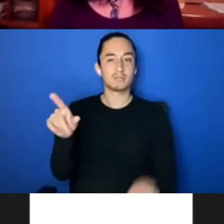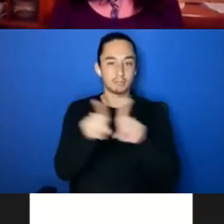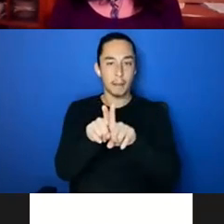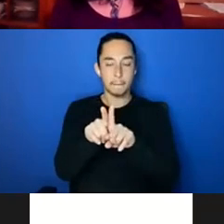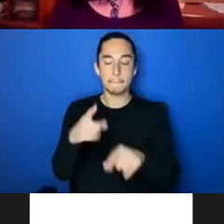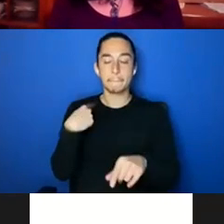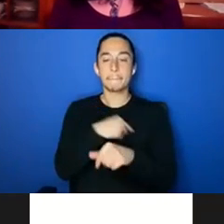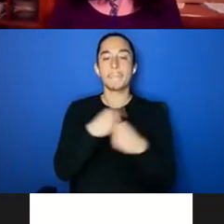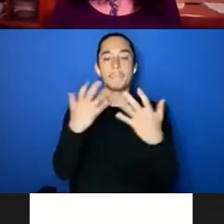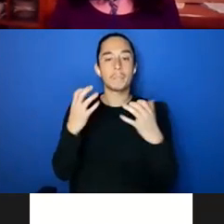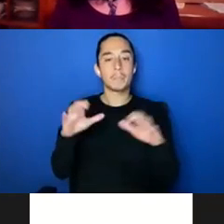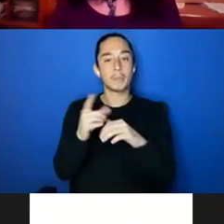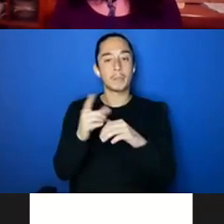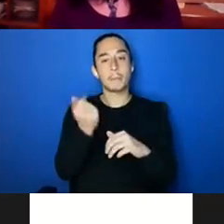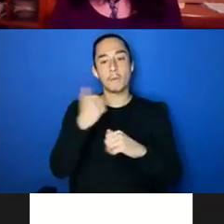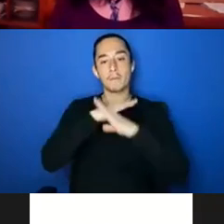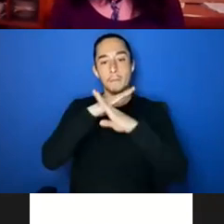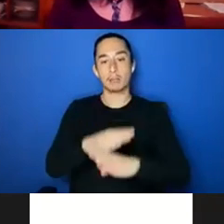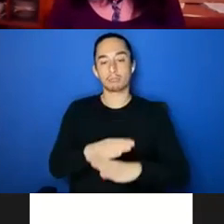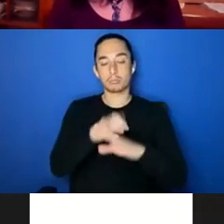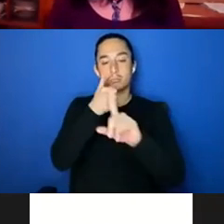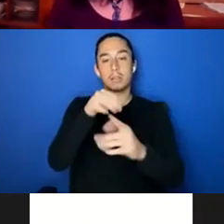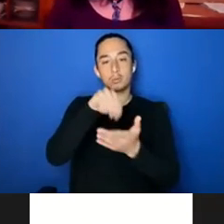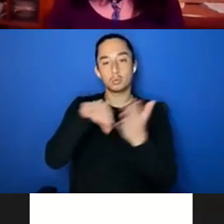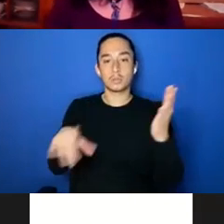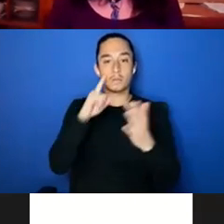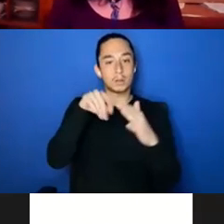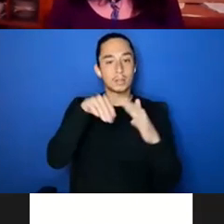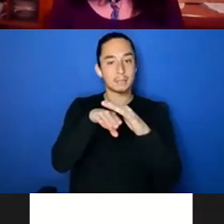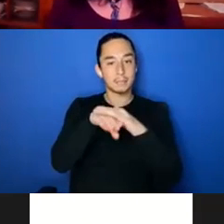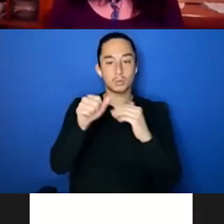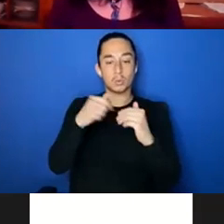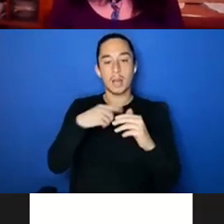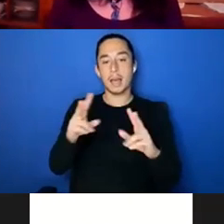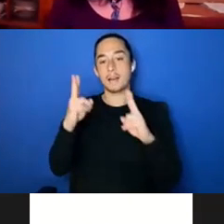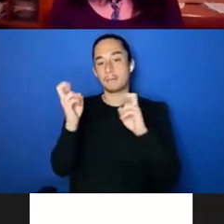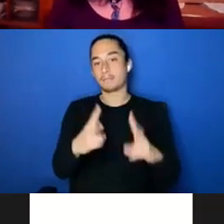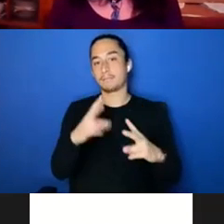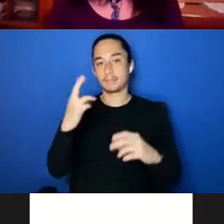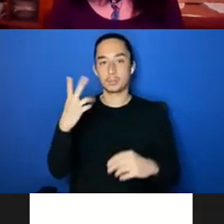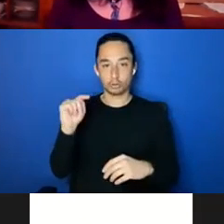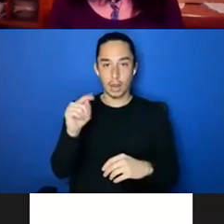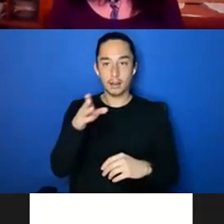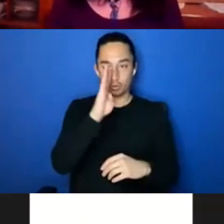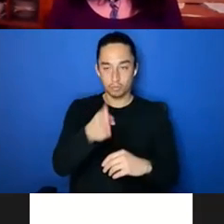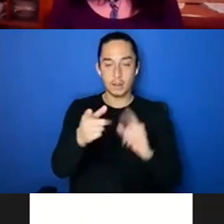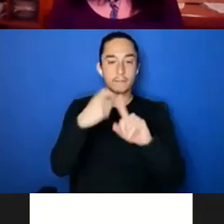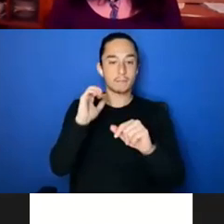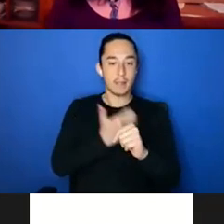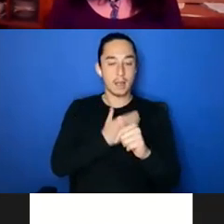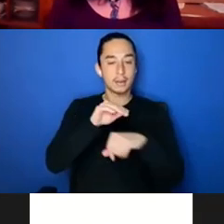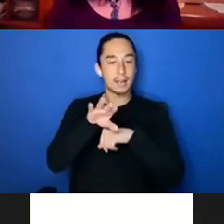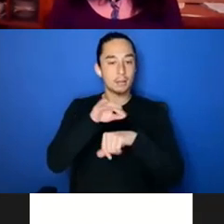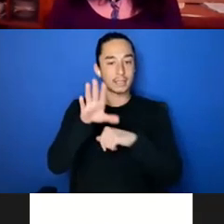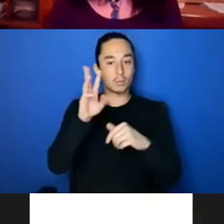to do was remove the barriers impacting students for accessibility. And so I dropped in the chat for you directly from our counseling